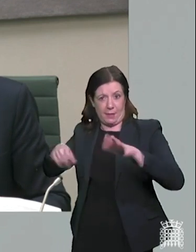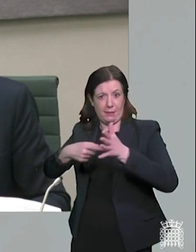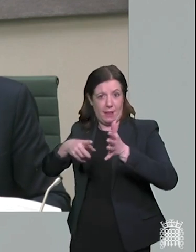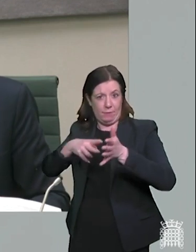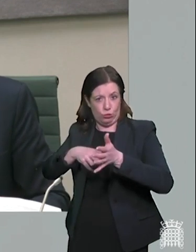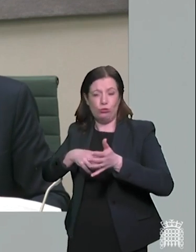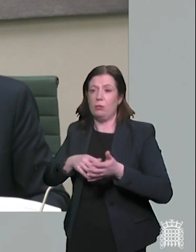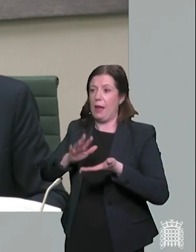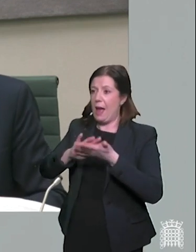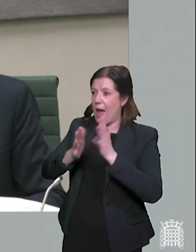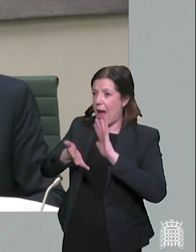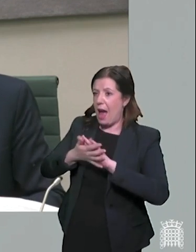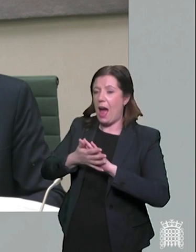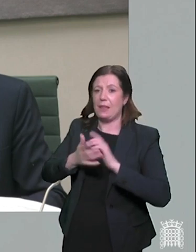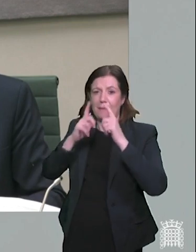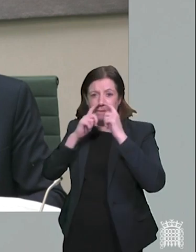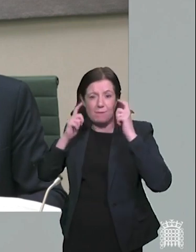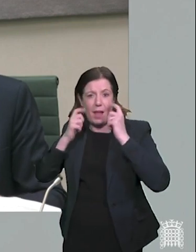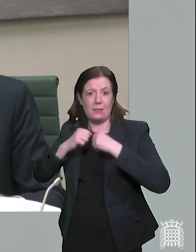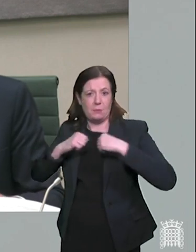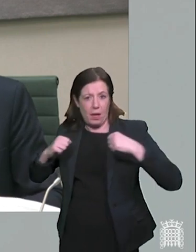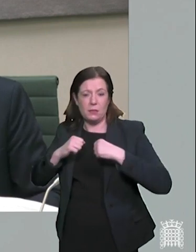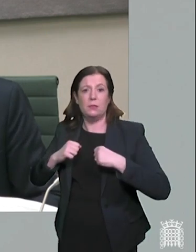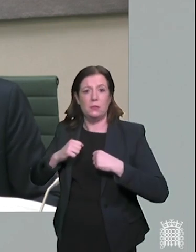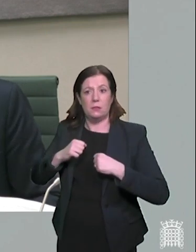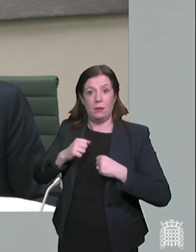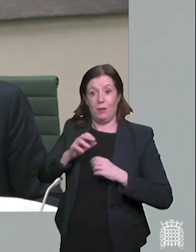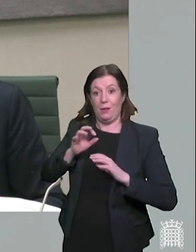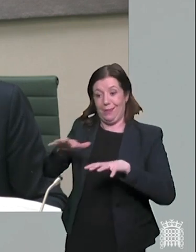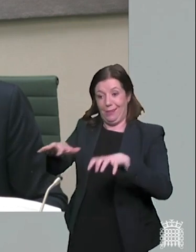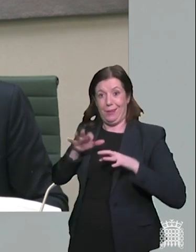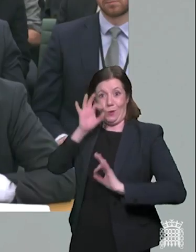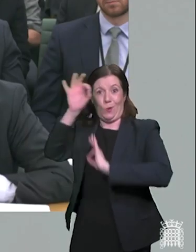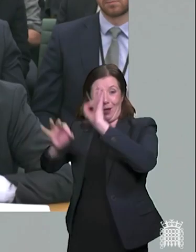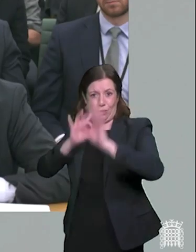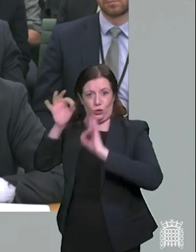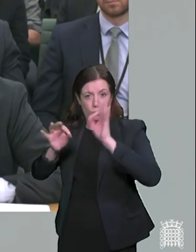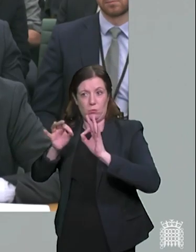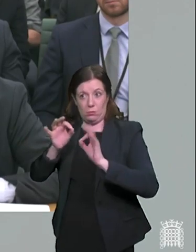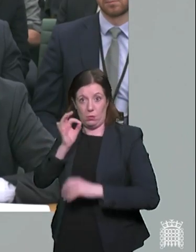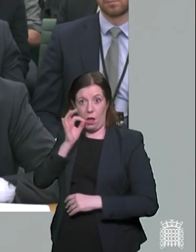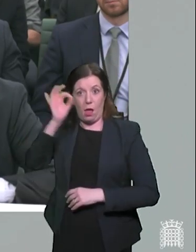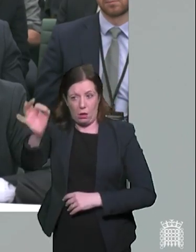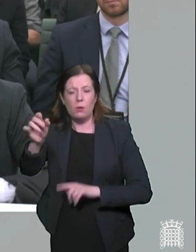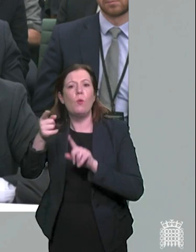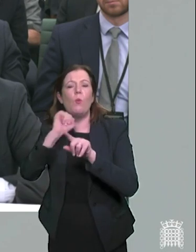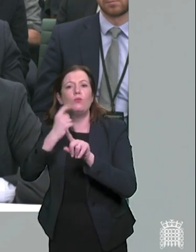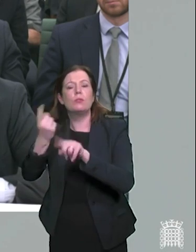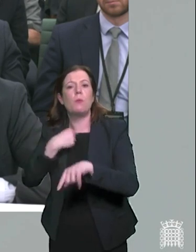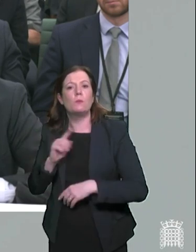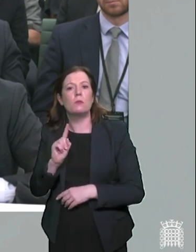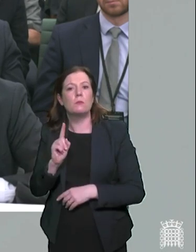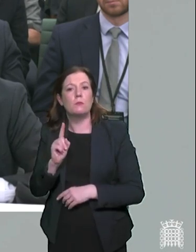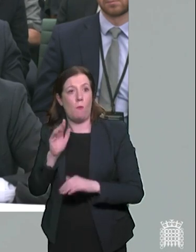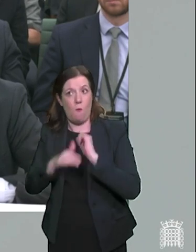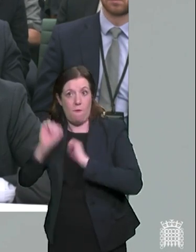for organisations to hold unsocially distanced farewell gatherings in the workplace, what would you have said? I would have said that it's up to organisations,